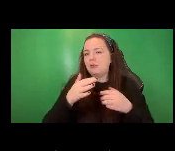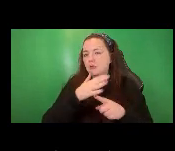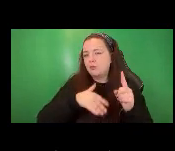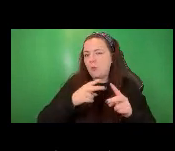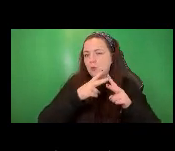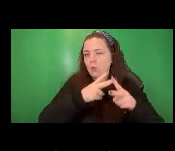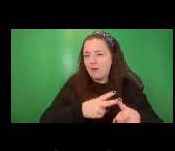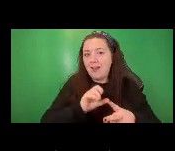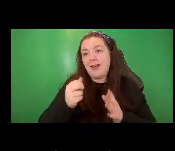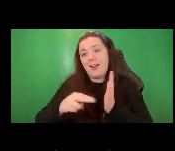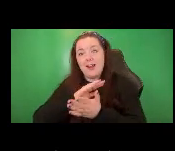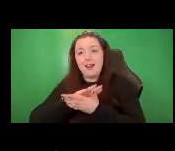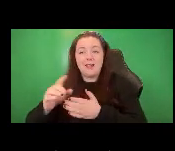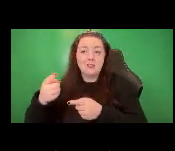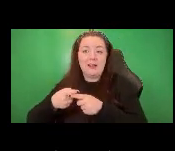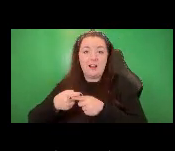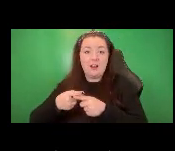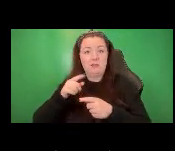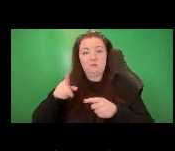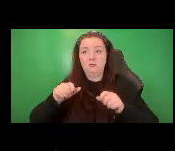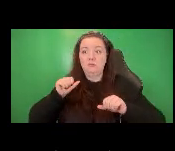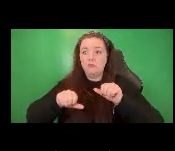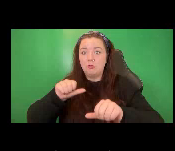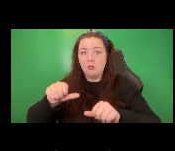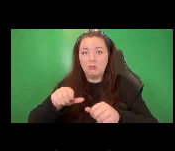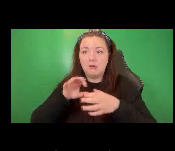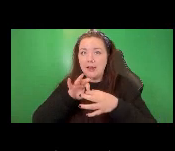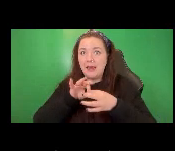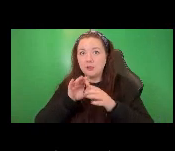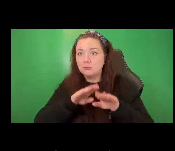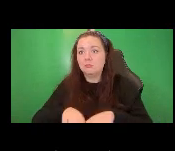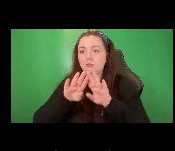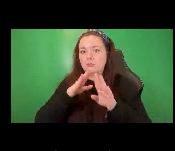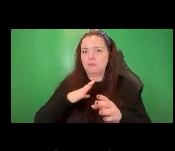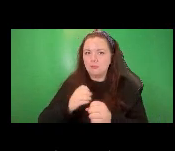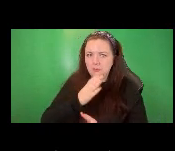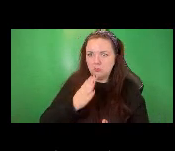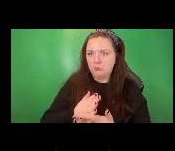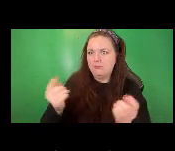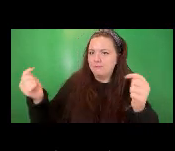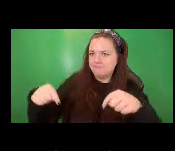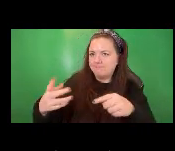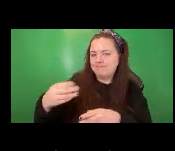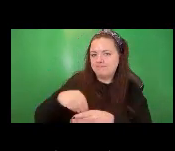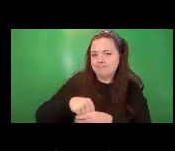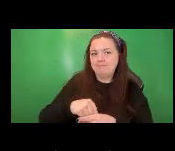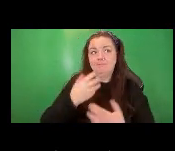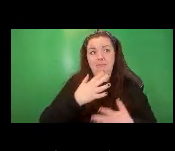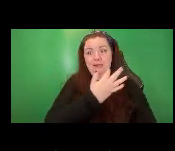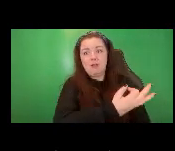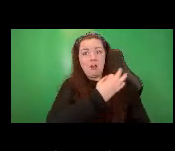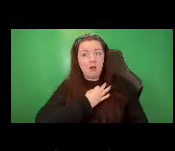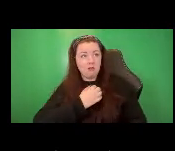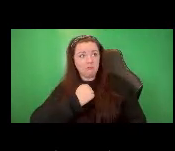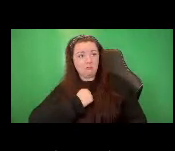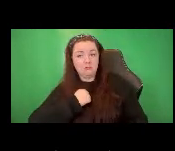running. They have asked us as the local NHS to